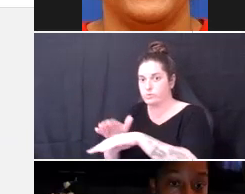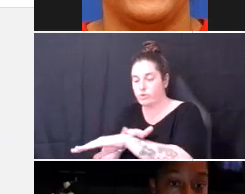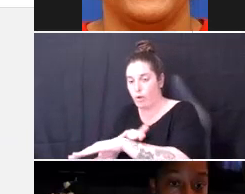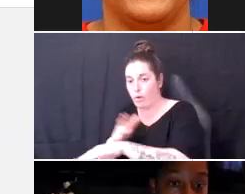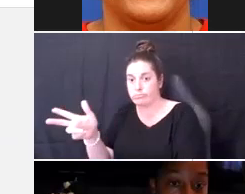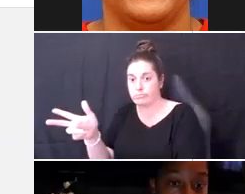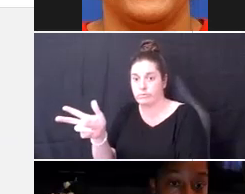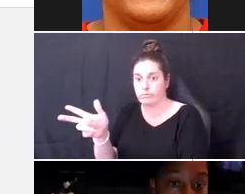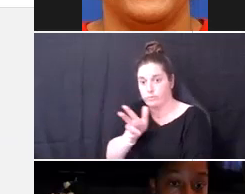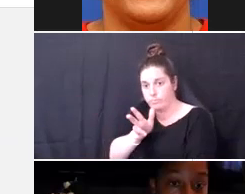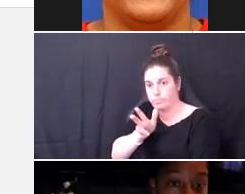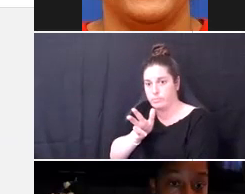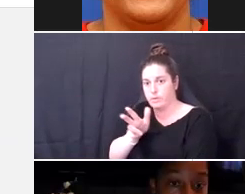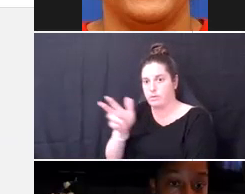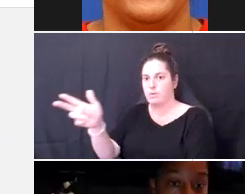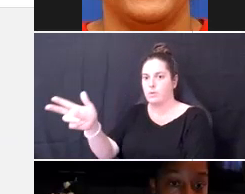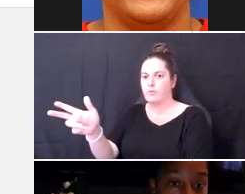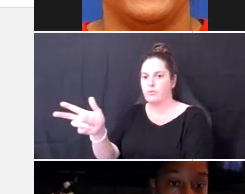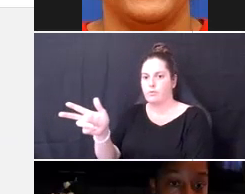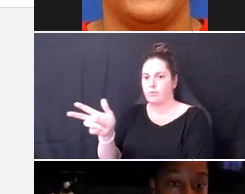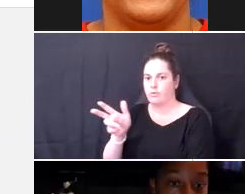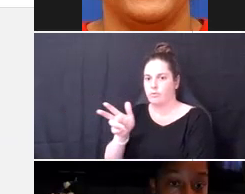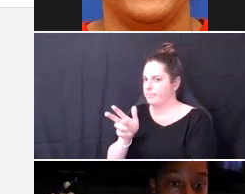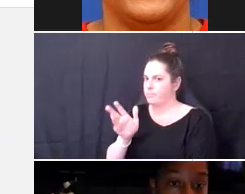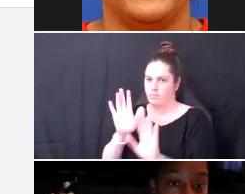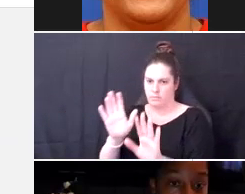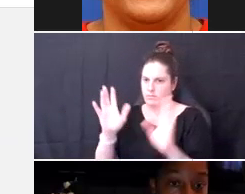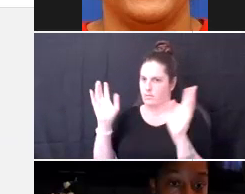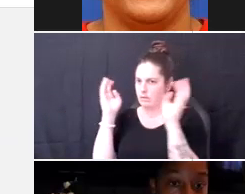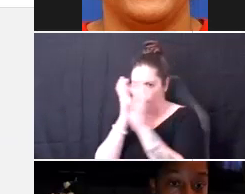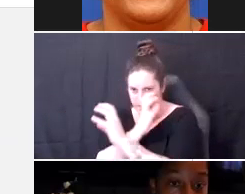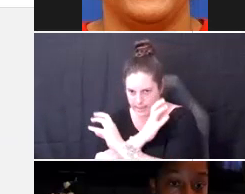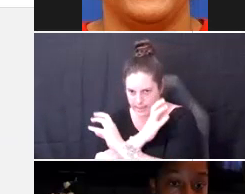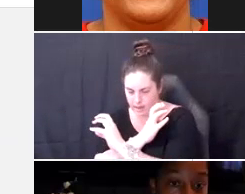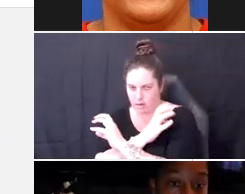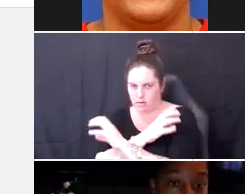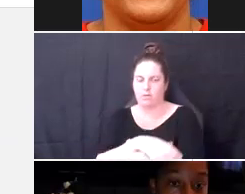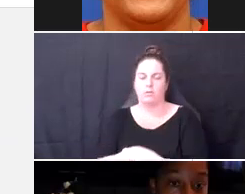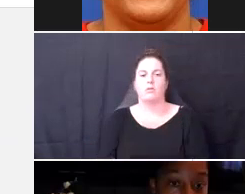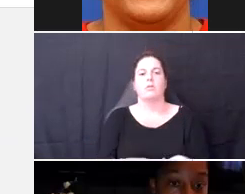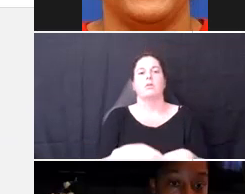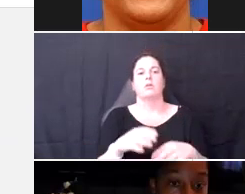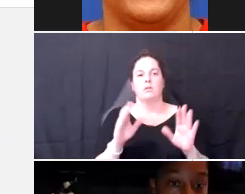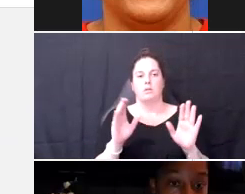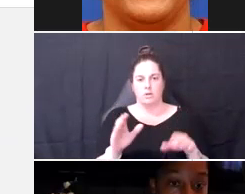gas, speed up. Acceleration can be negative. Hit the brakes, slow down.